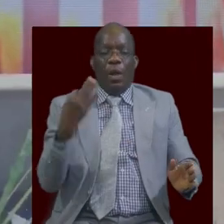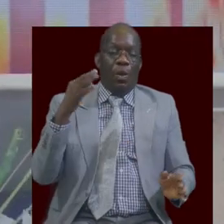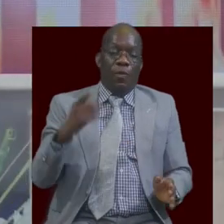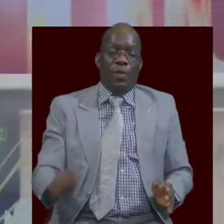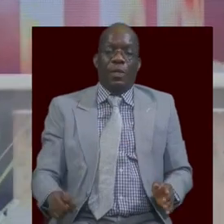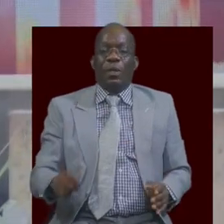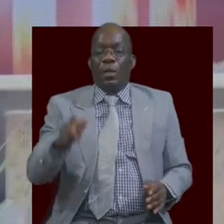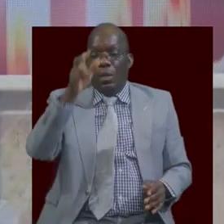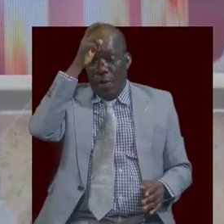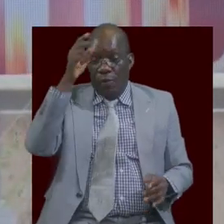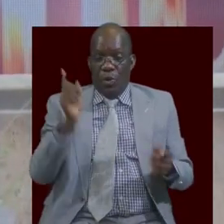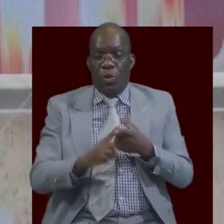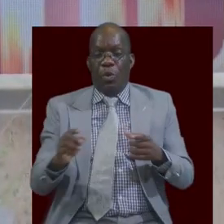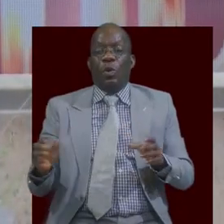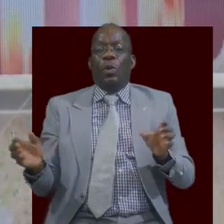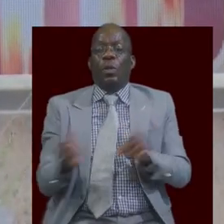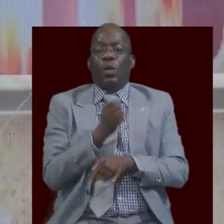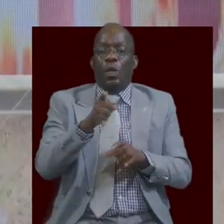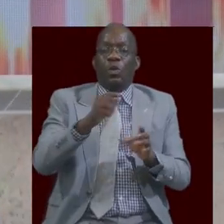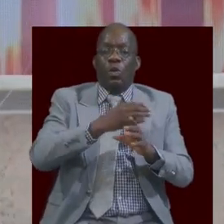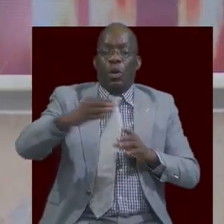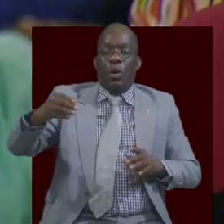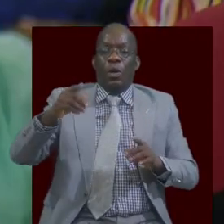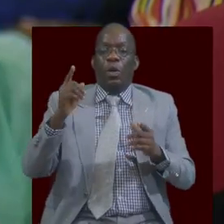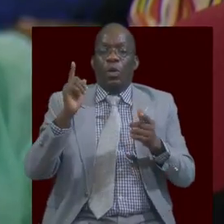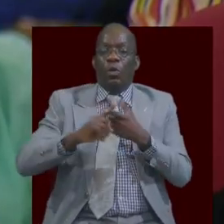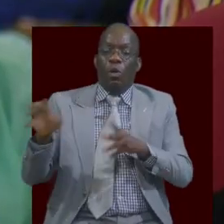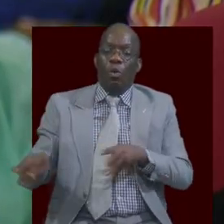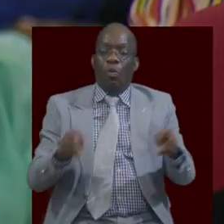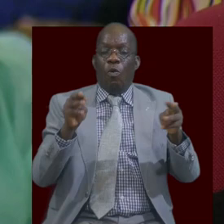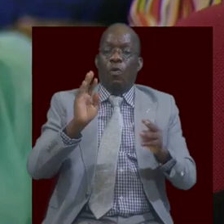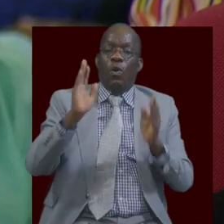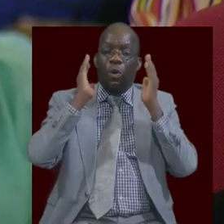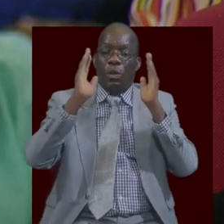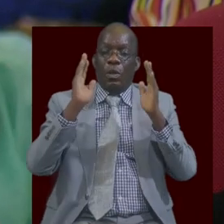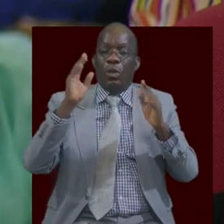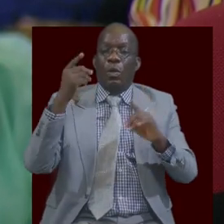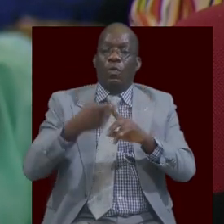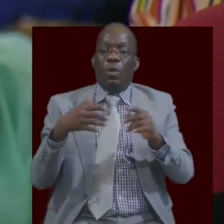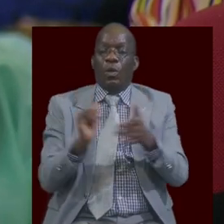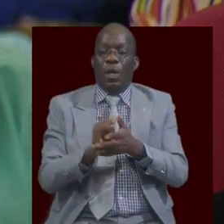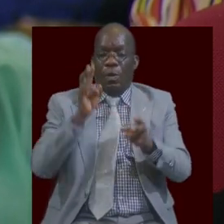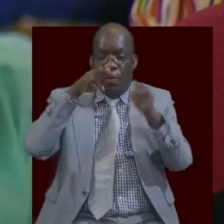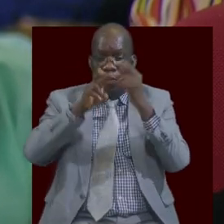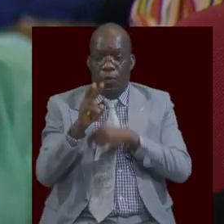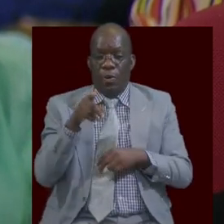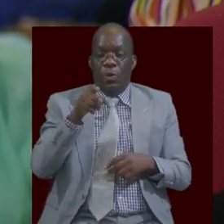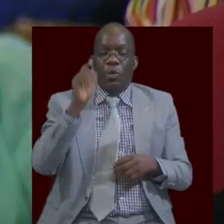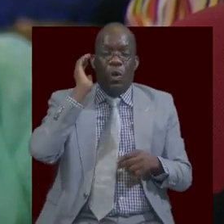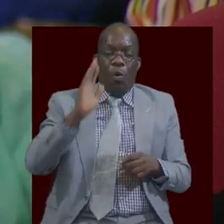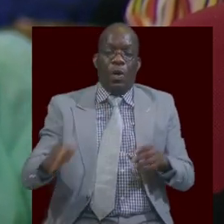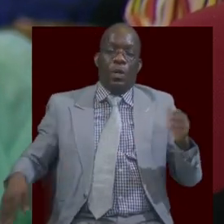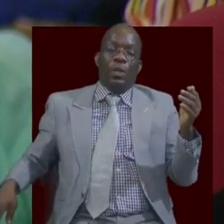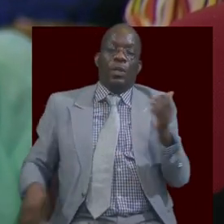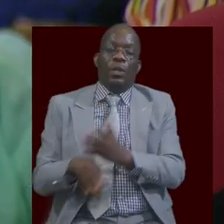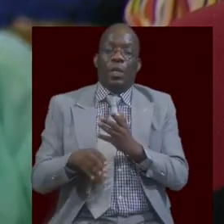to sift you away and to shift your attention from that vision, you will drive